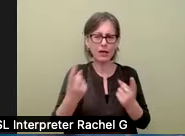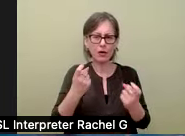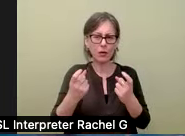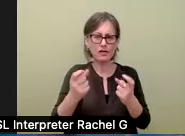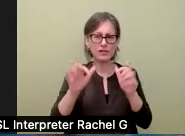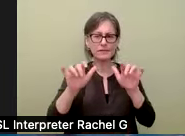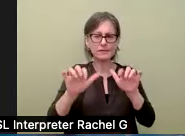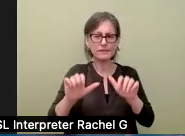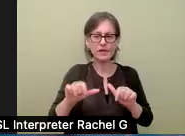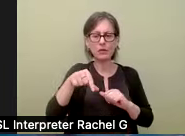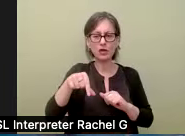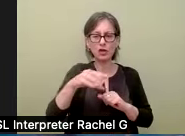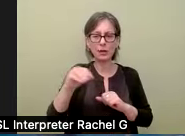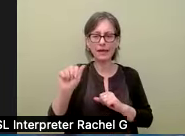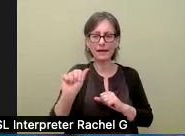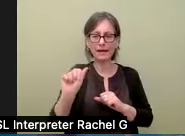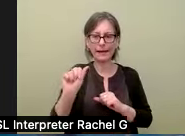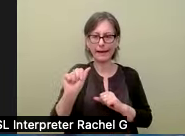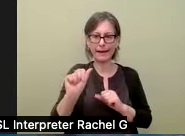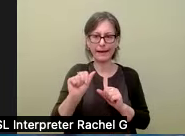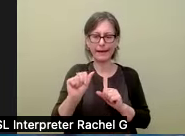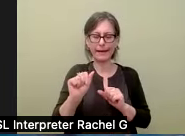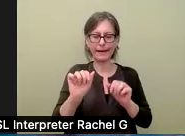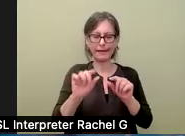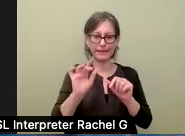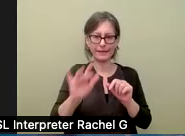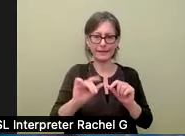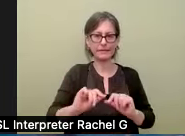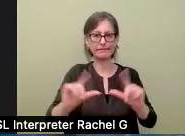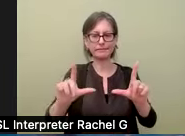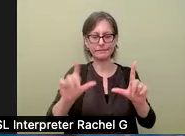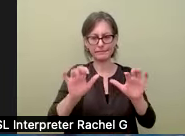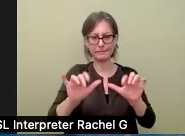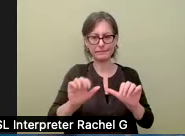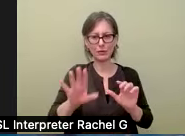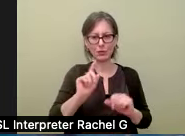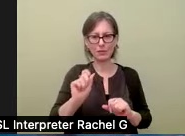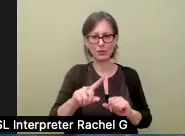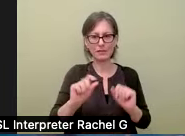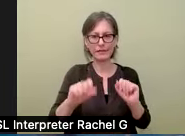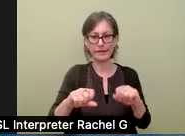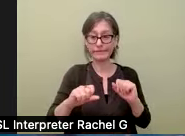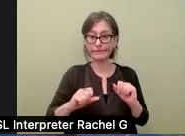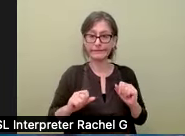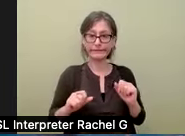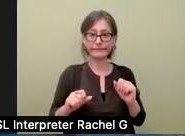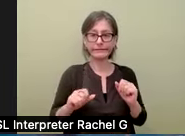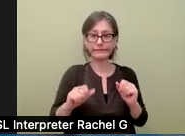Q&A section of your menu bar. Click the Q&A and you'll be able to type a question. And if you have